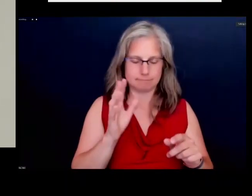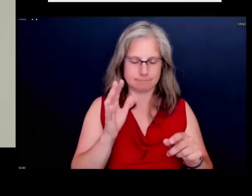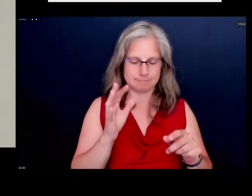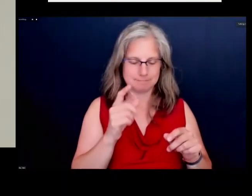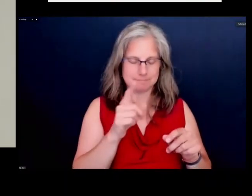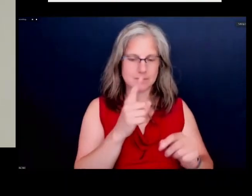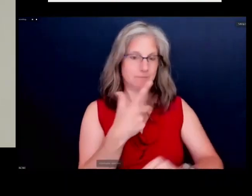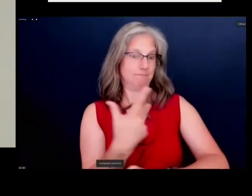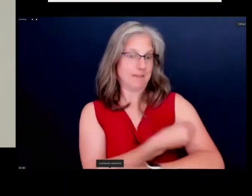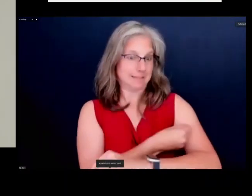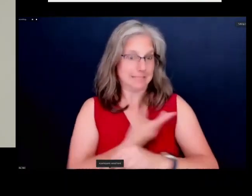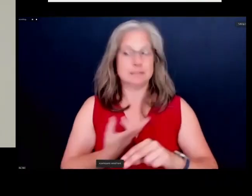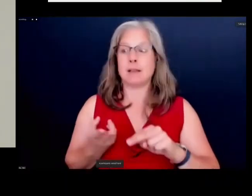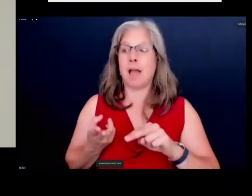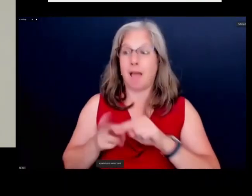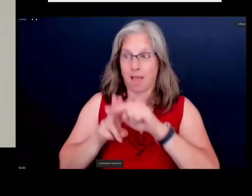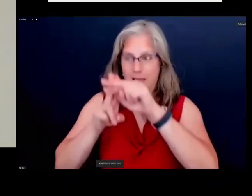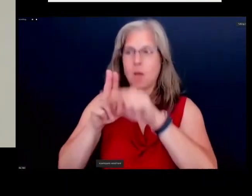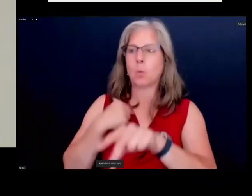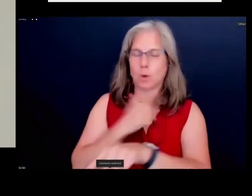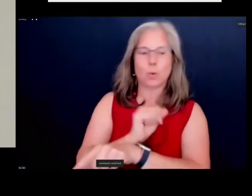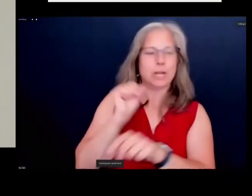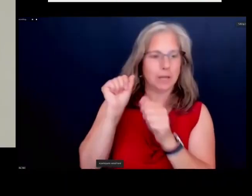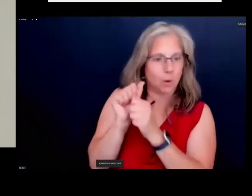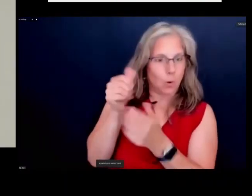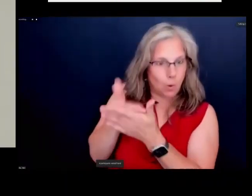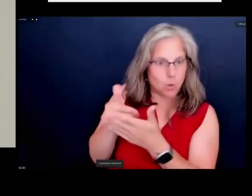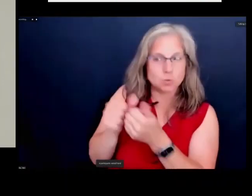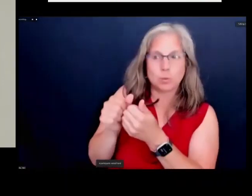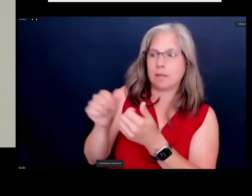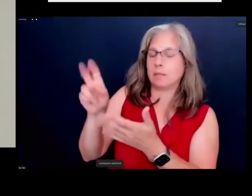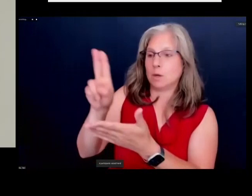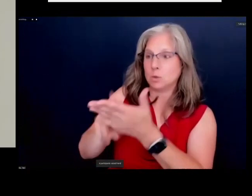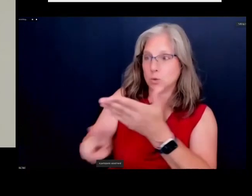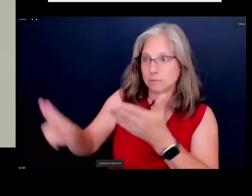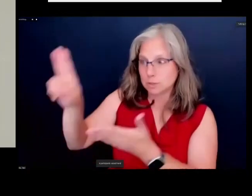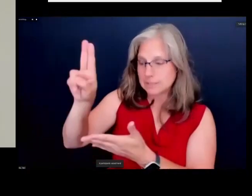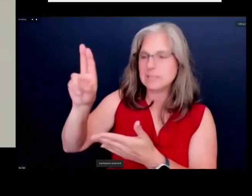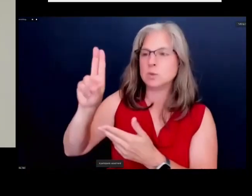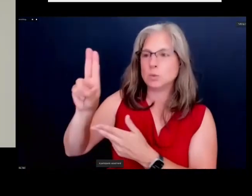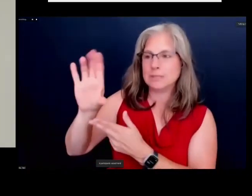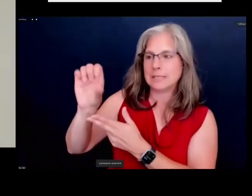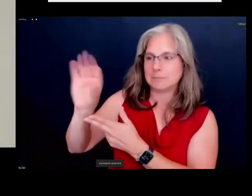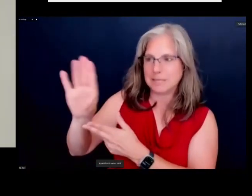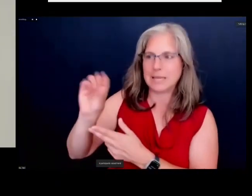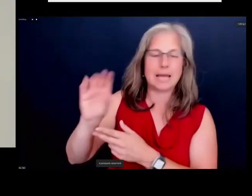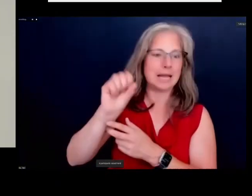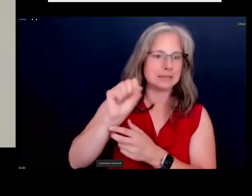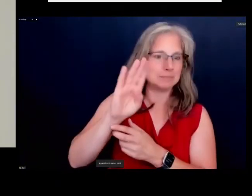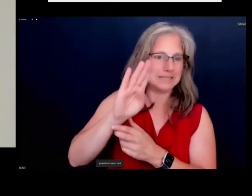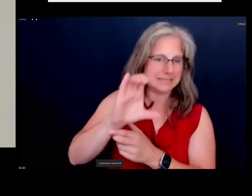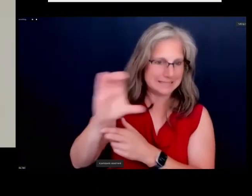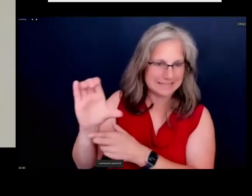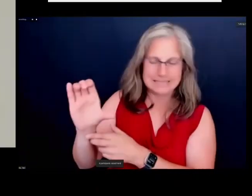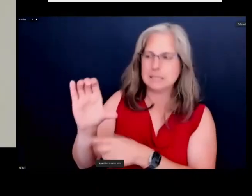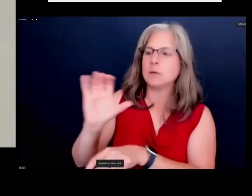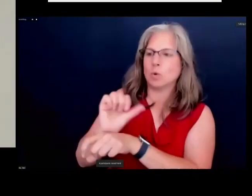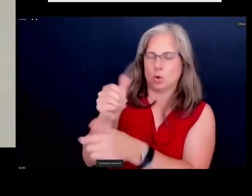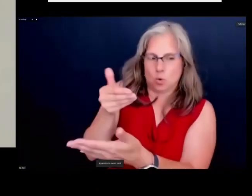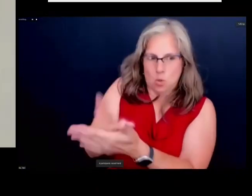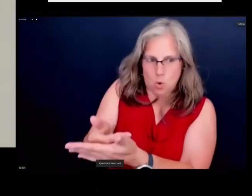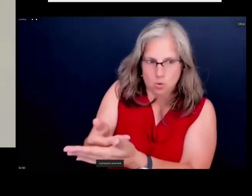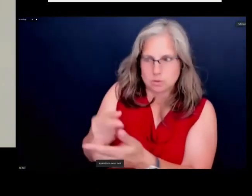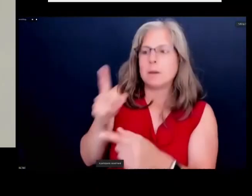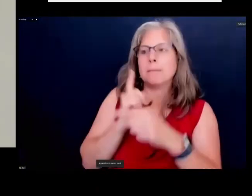still room for improvement, and we are working closely with UCSB and Santa Barbara City College in particular,